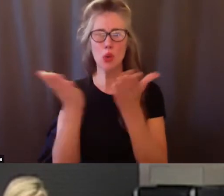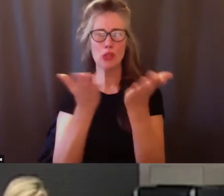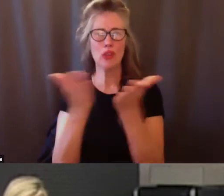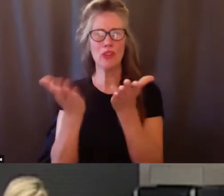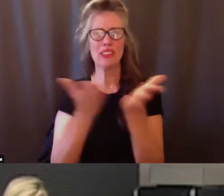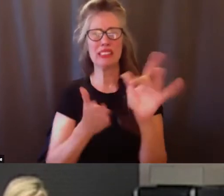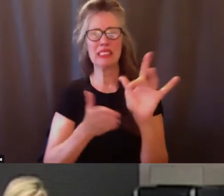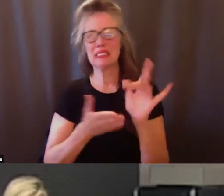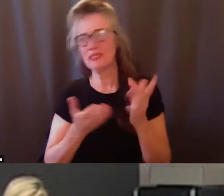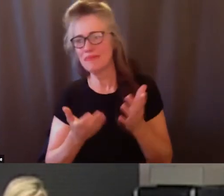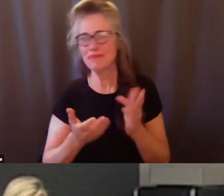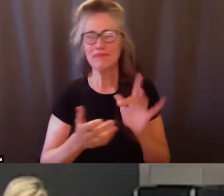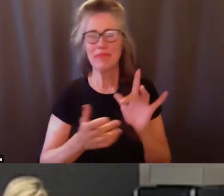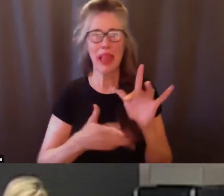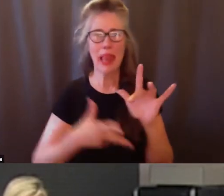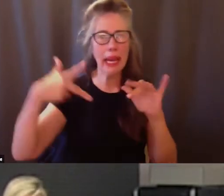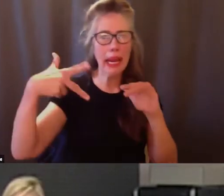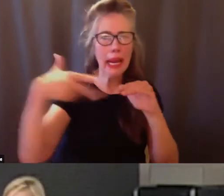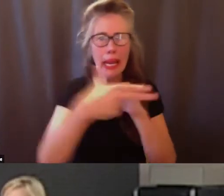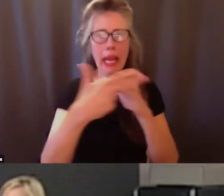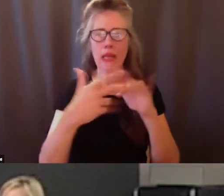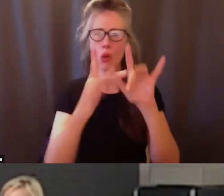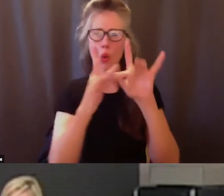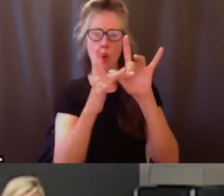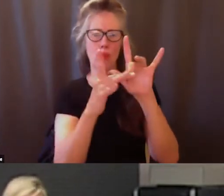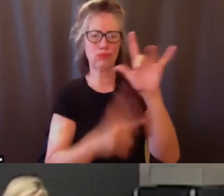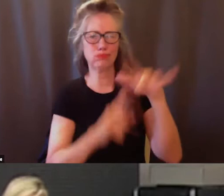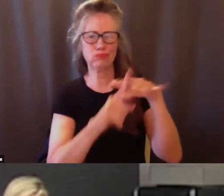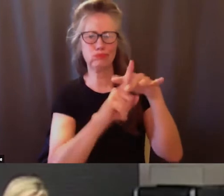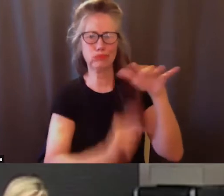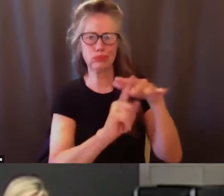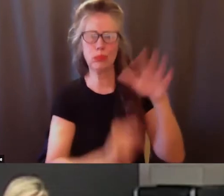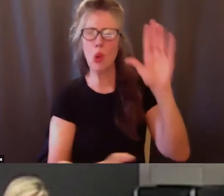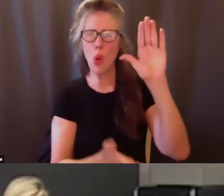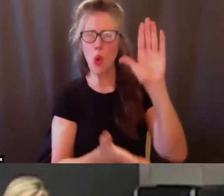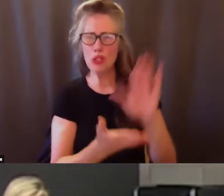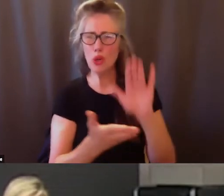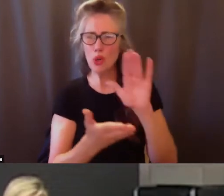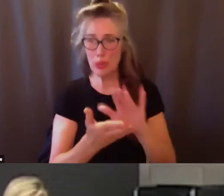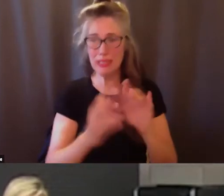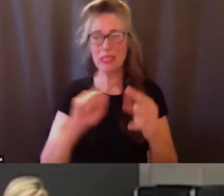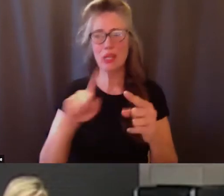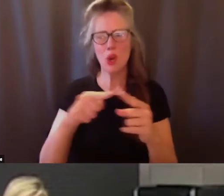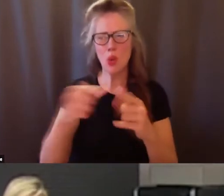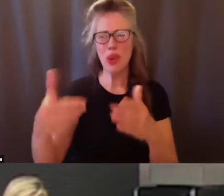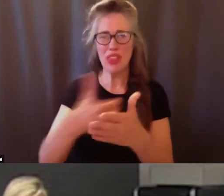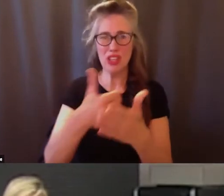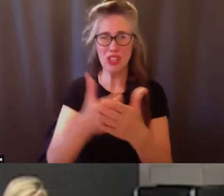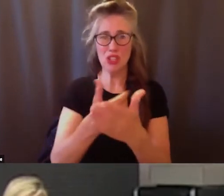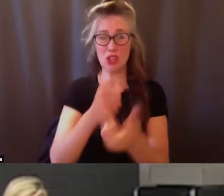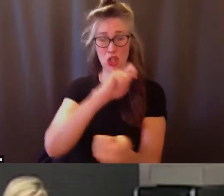being cut or decreased by this new restructuring. But in other